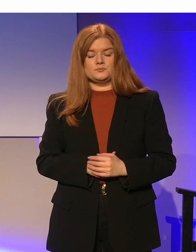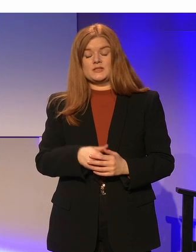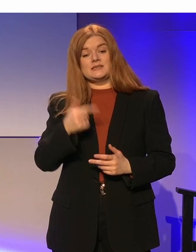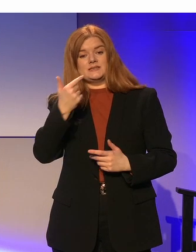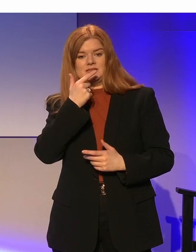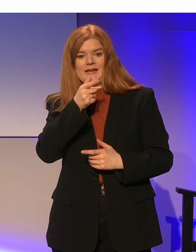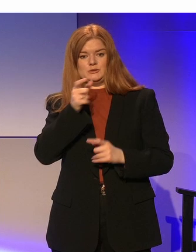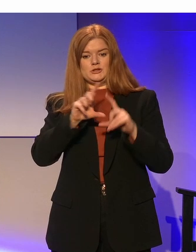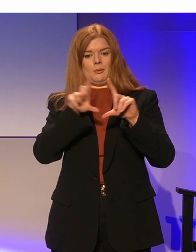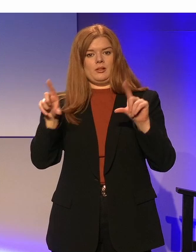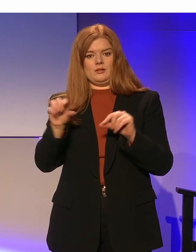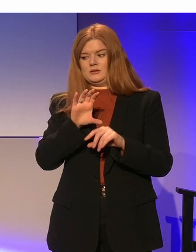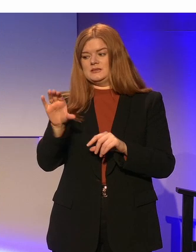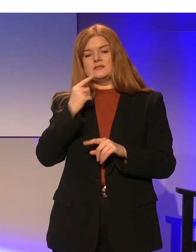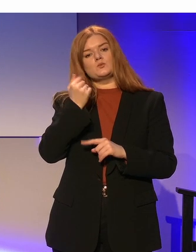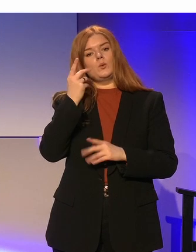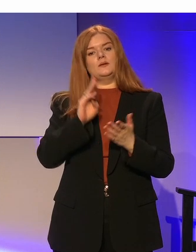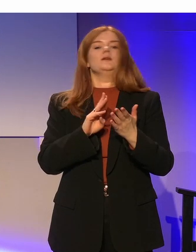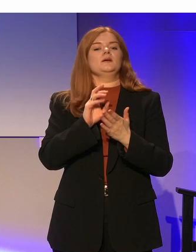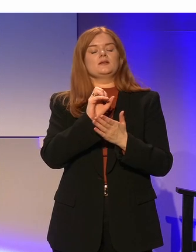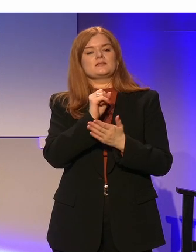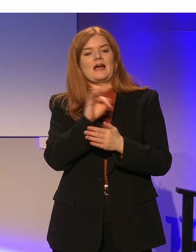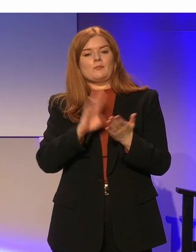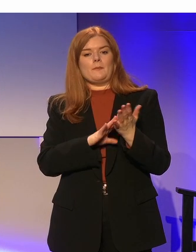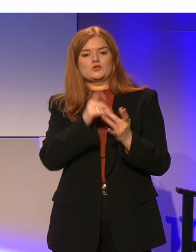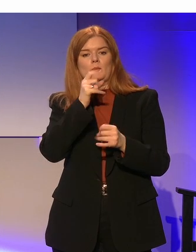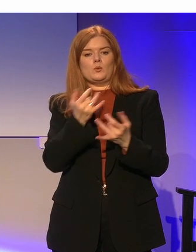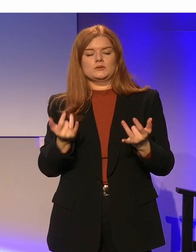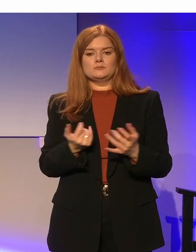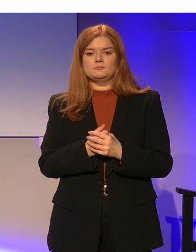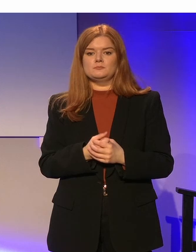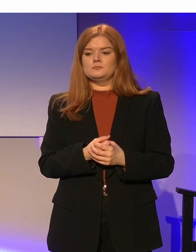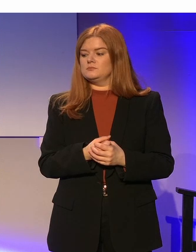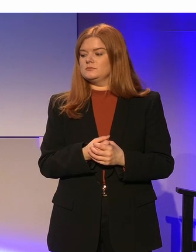bubble underneath that is a member of school staff talking about how